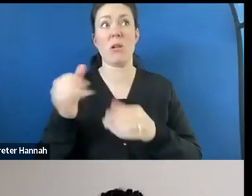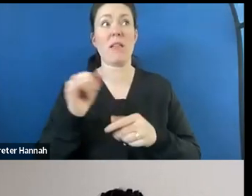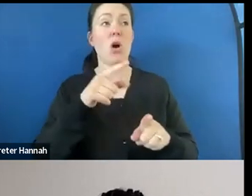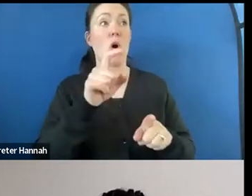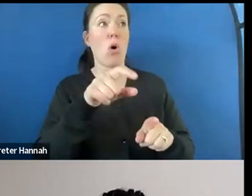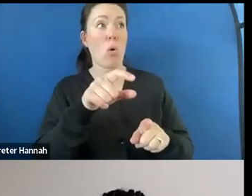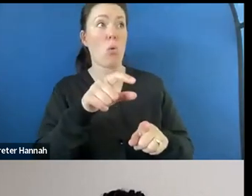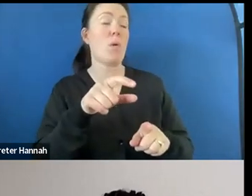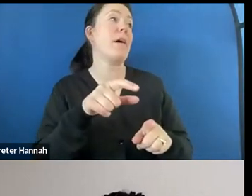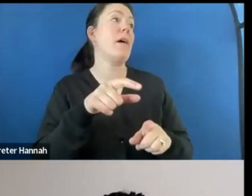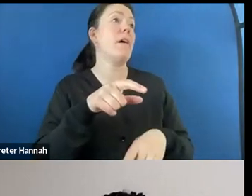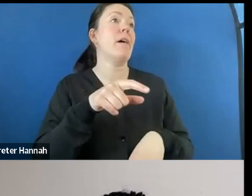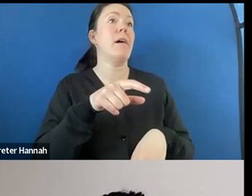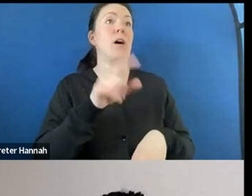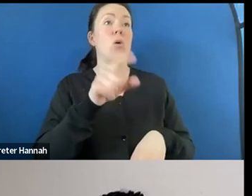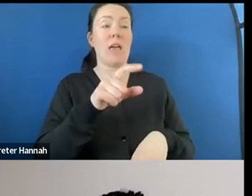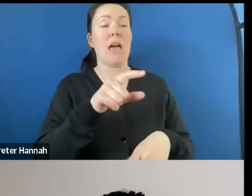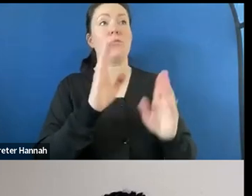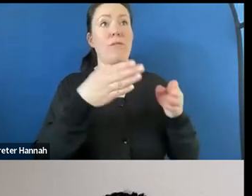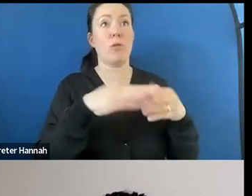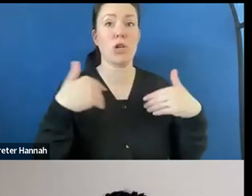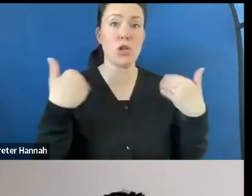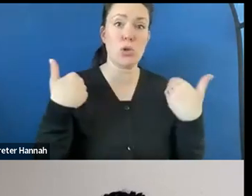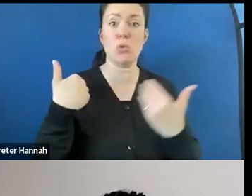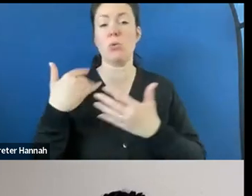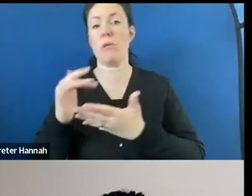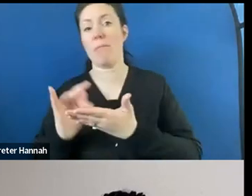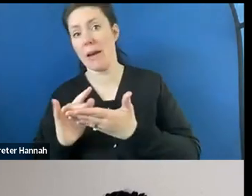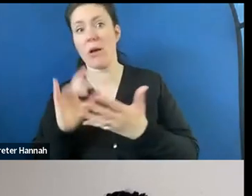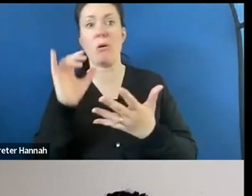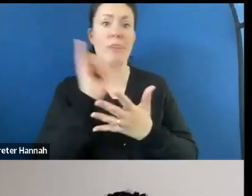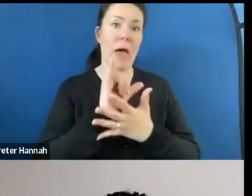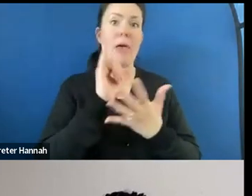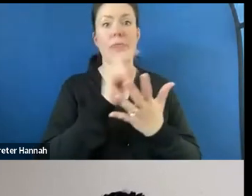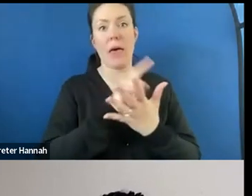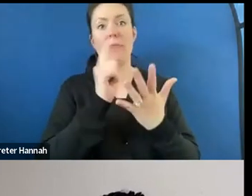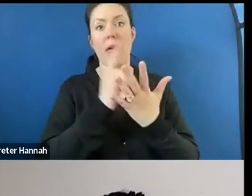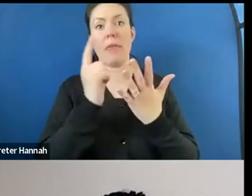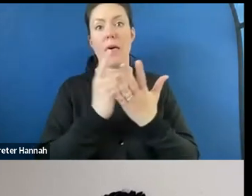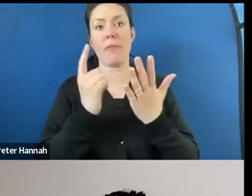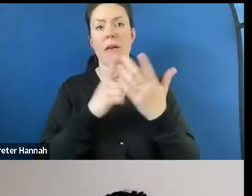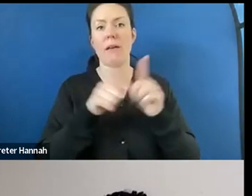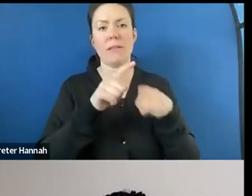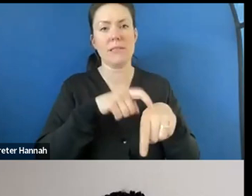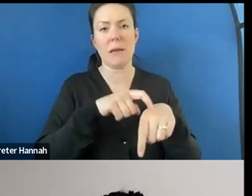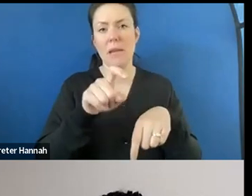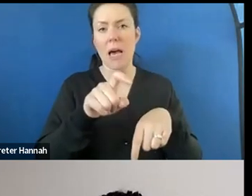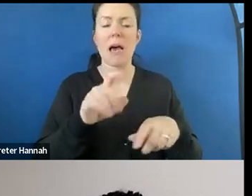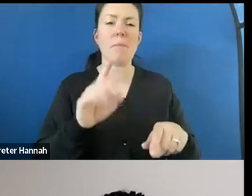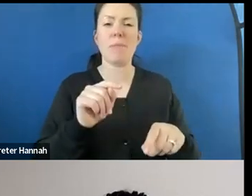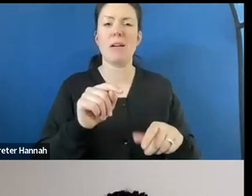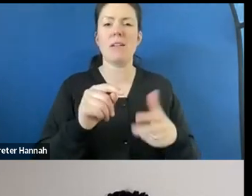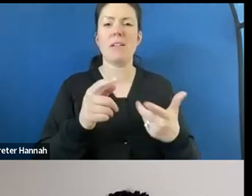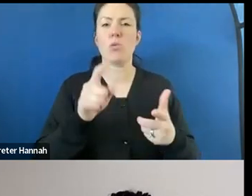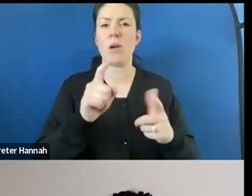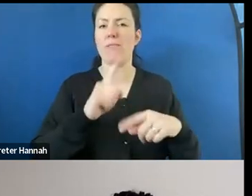have to tackle youth and medical and this and that all at the same time, and really helping to